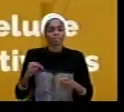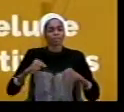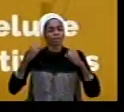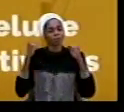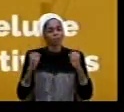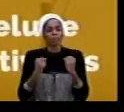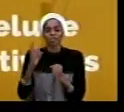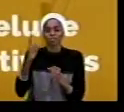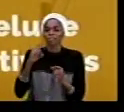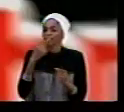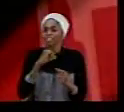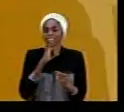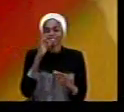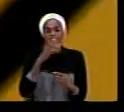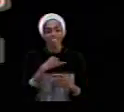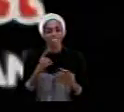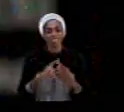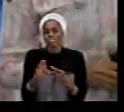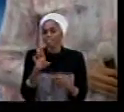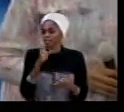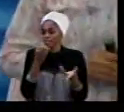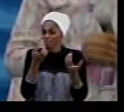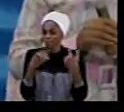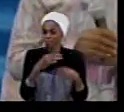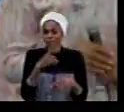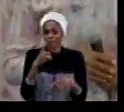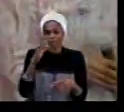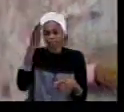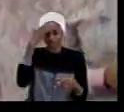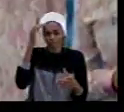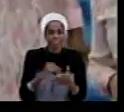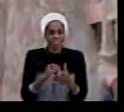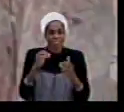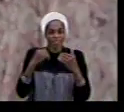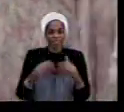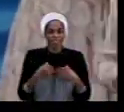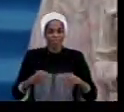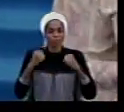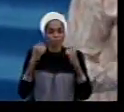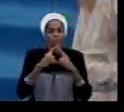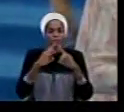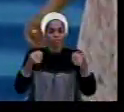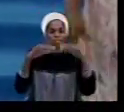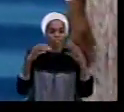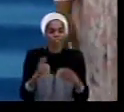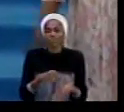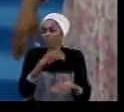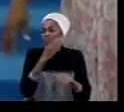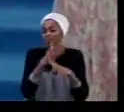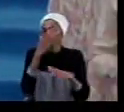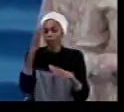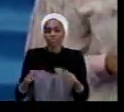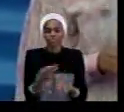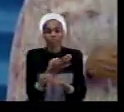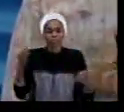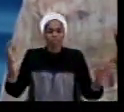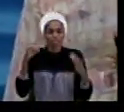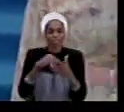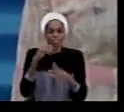is to come, and you know he has the power to give you total freedom tonight, can you give the Lord a shout of